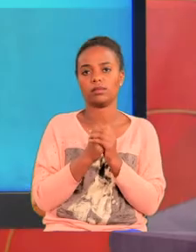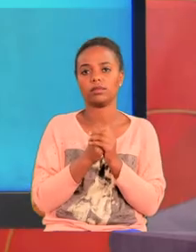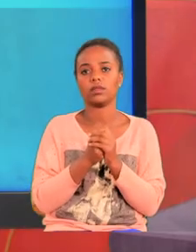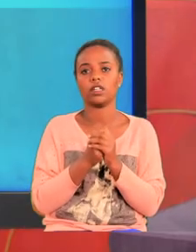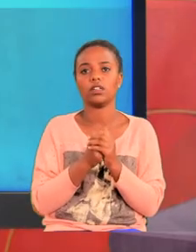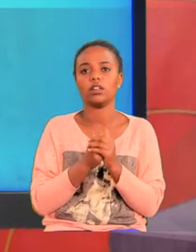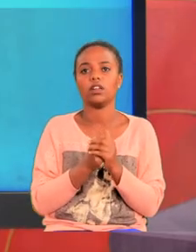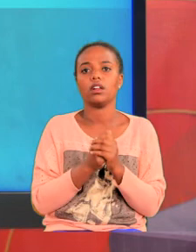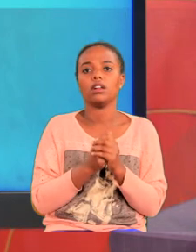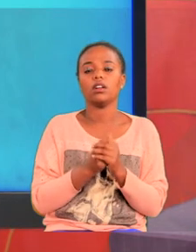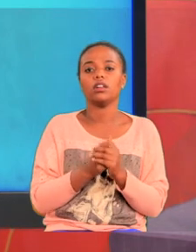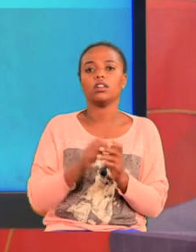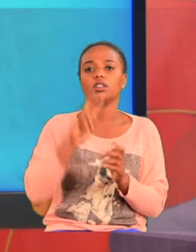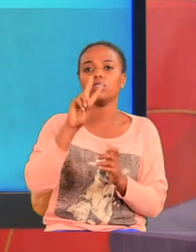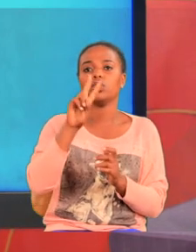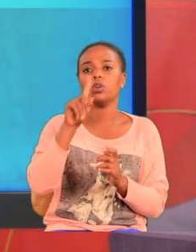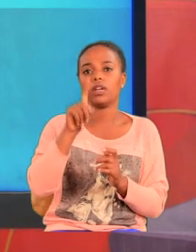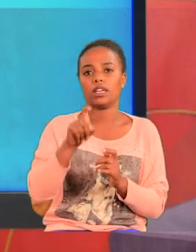2x